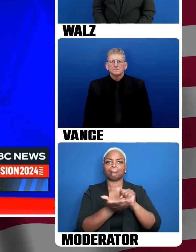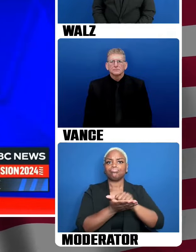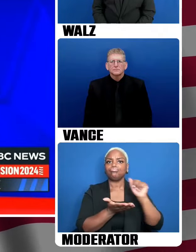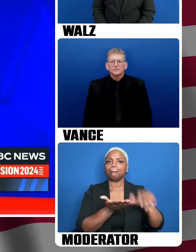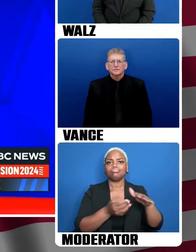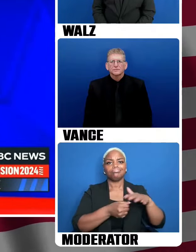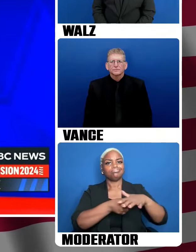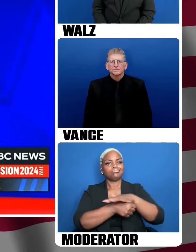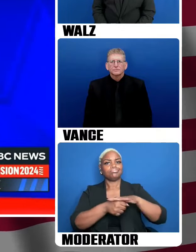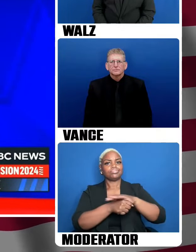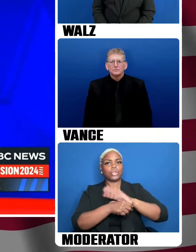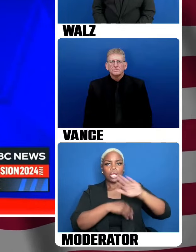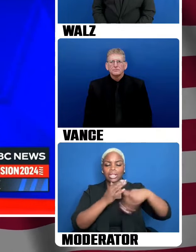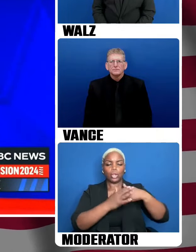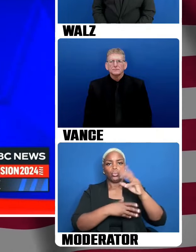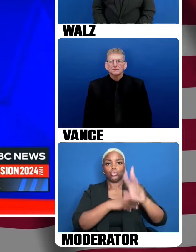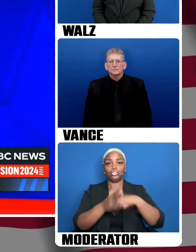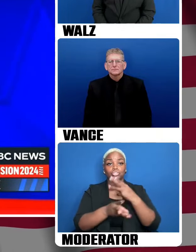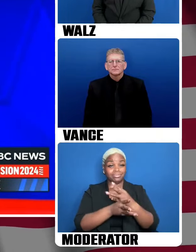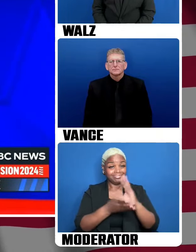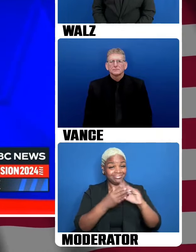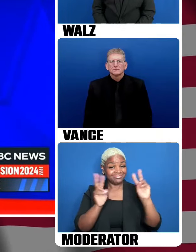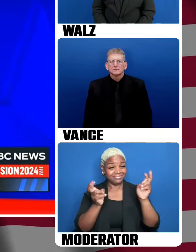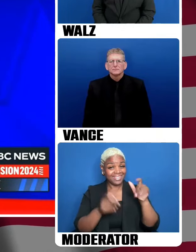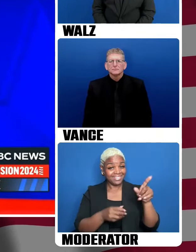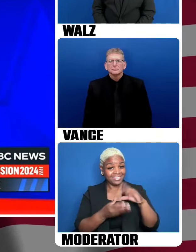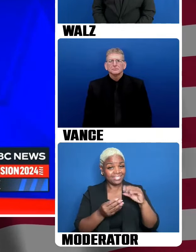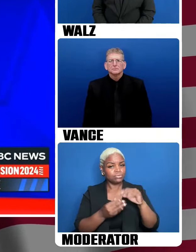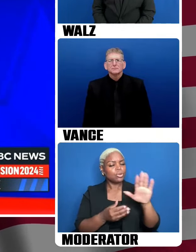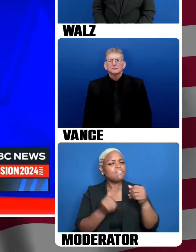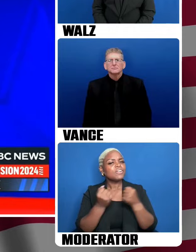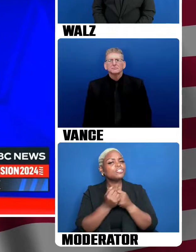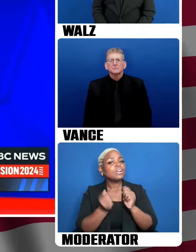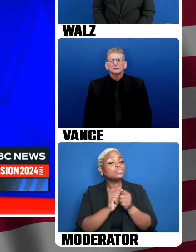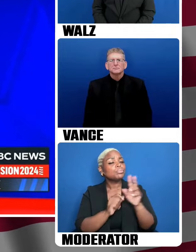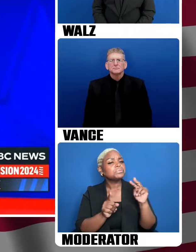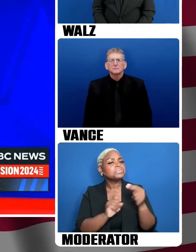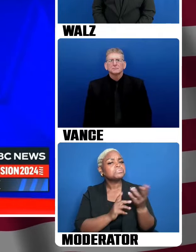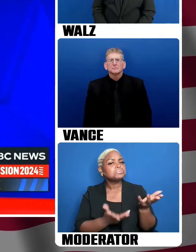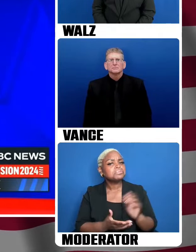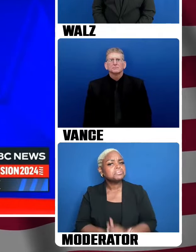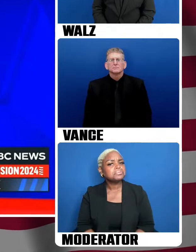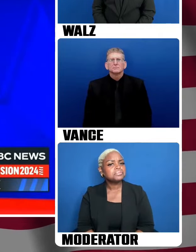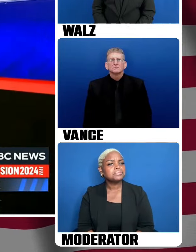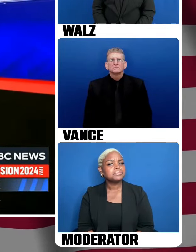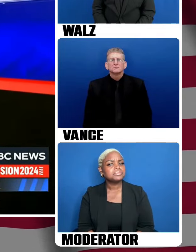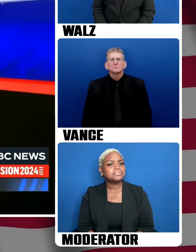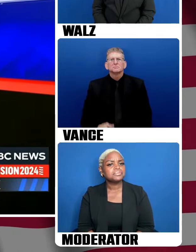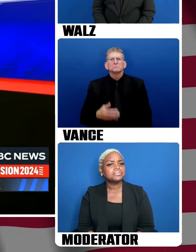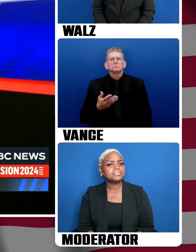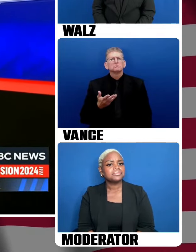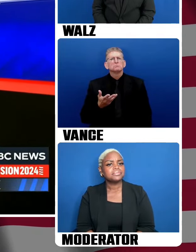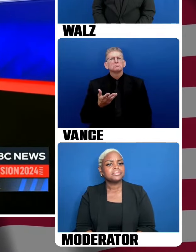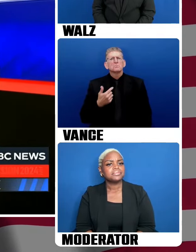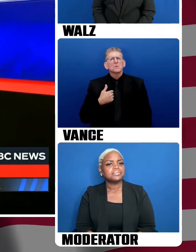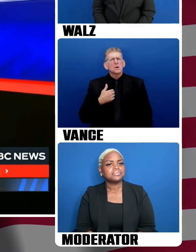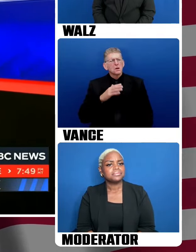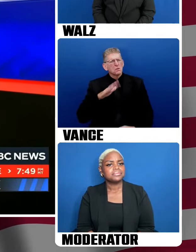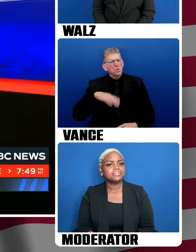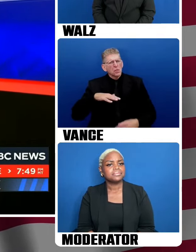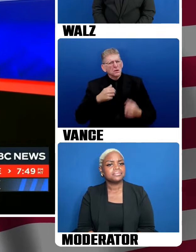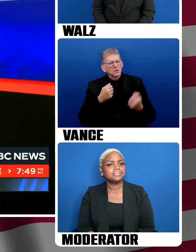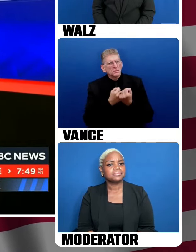of all, I never supported a national ban. I did when I was running for Senate in 2022 talk about setting some minimum national standard. For example, we have a